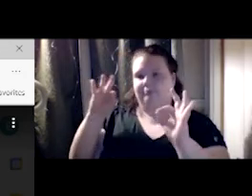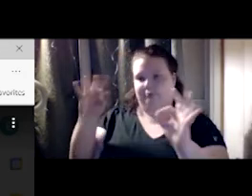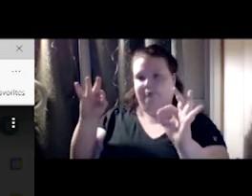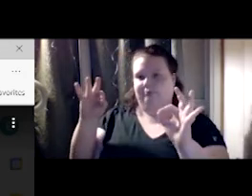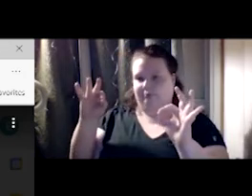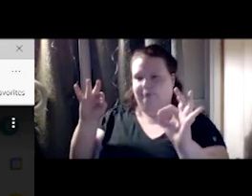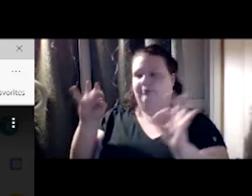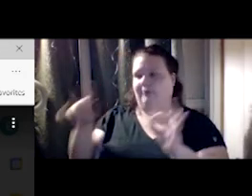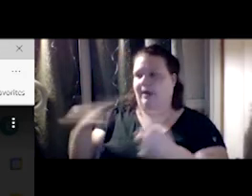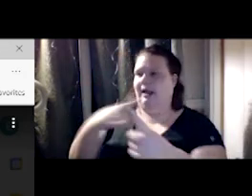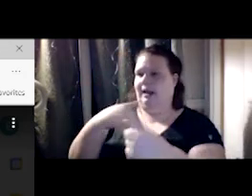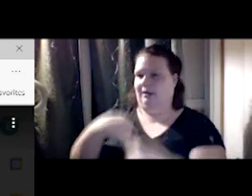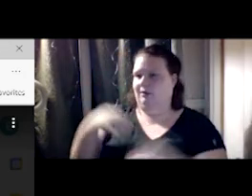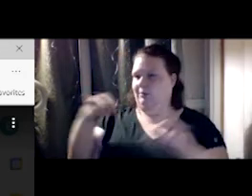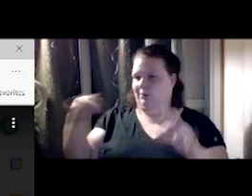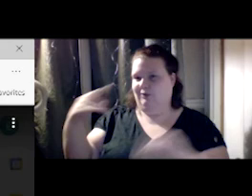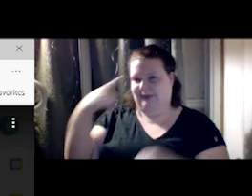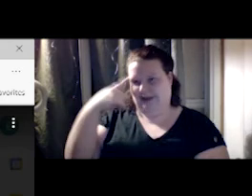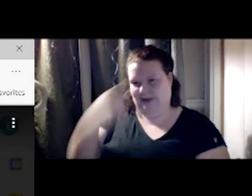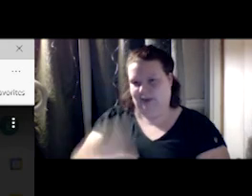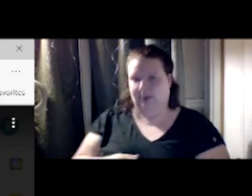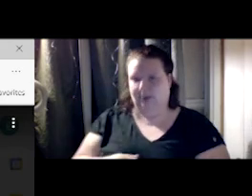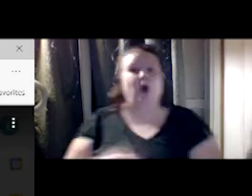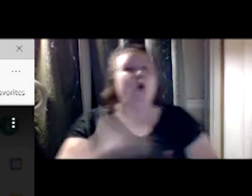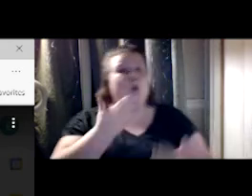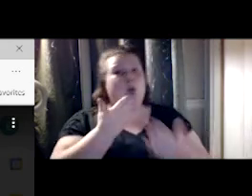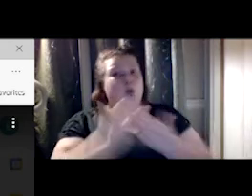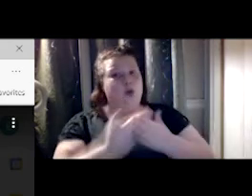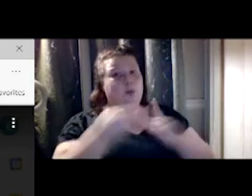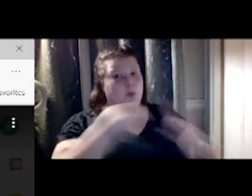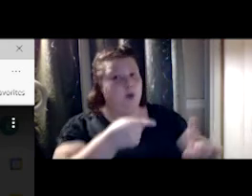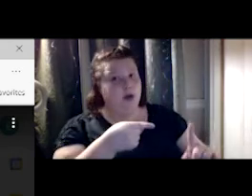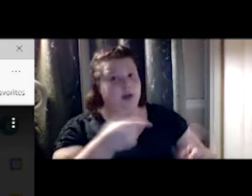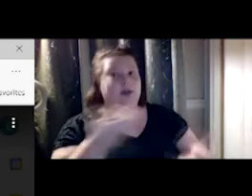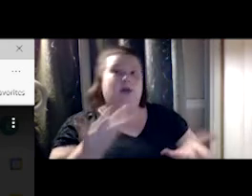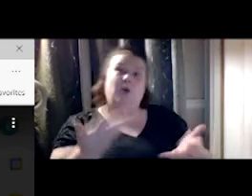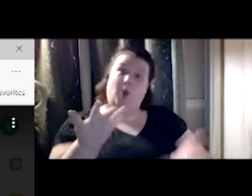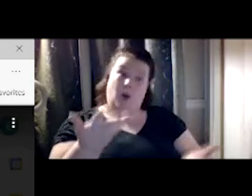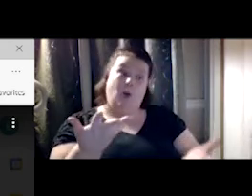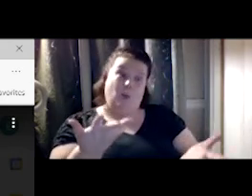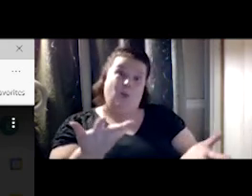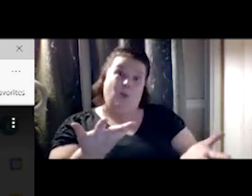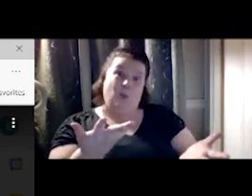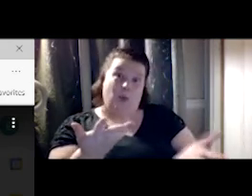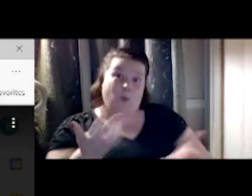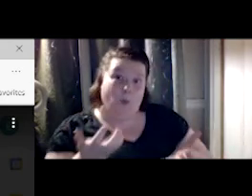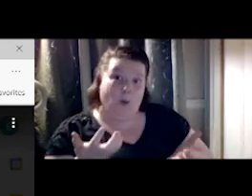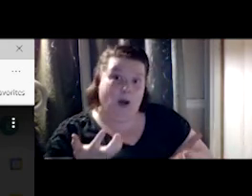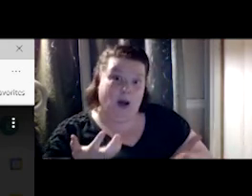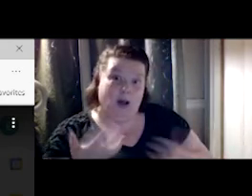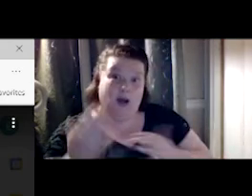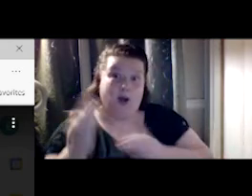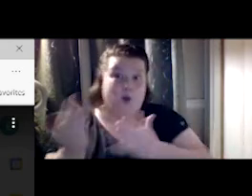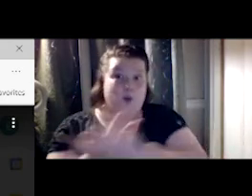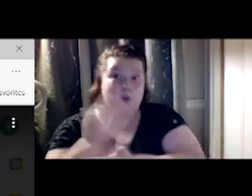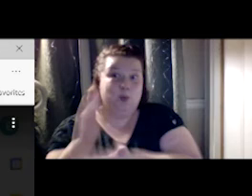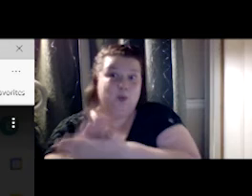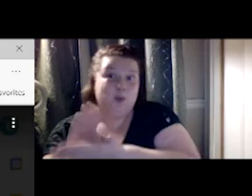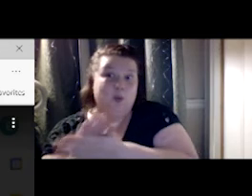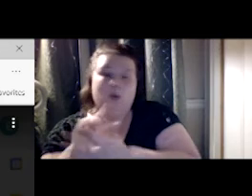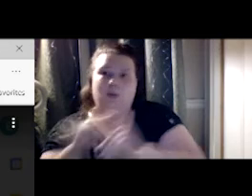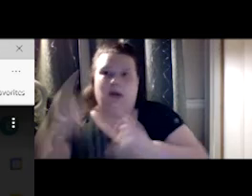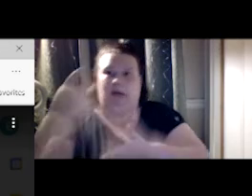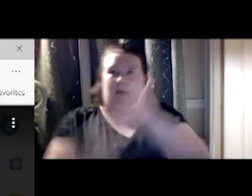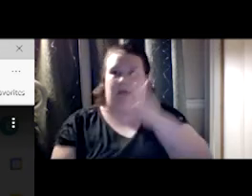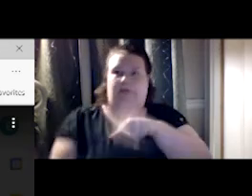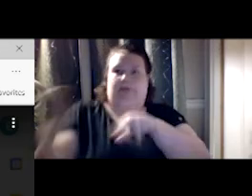makes perfect sense. You have a great point in saying, well, we may want to just renovate it if we find out what it's going to, which makes sense. So I